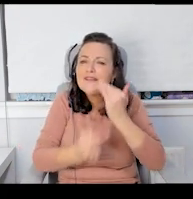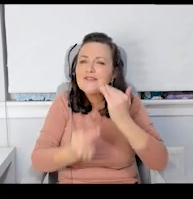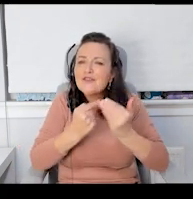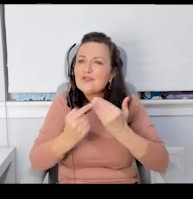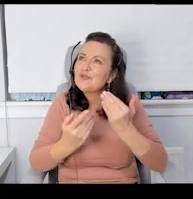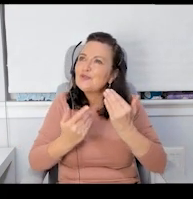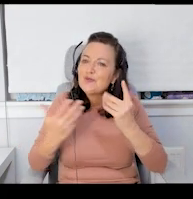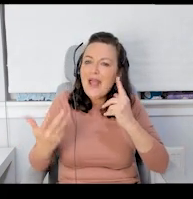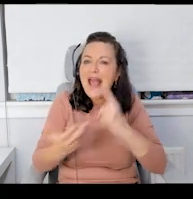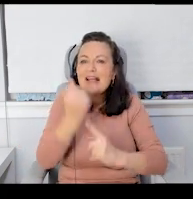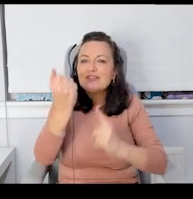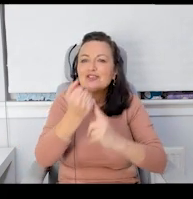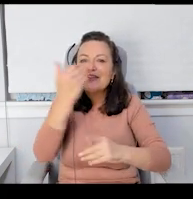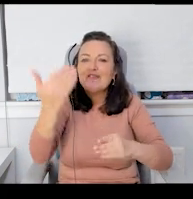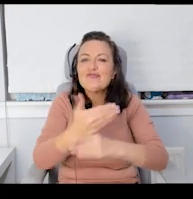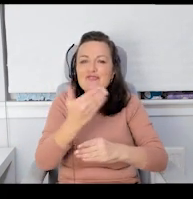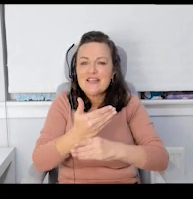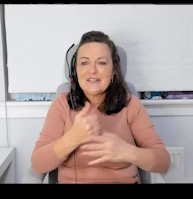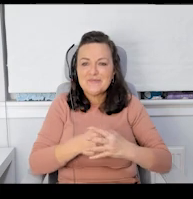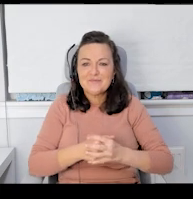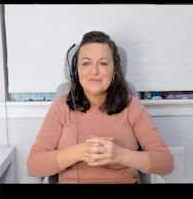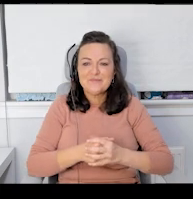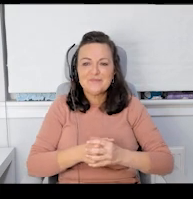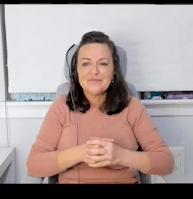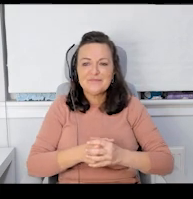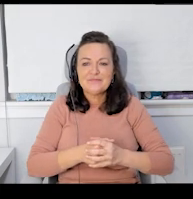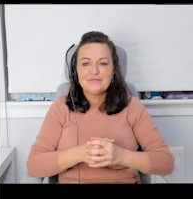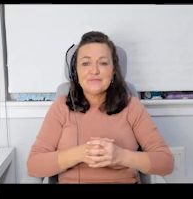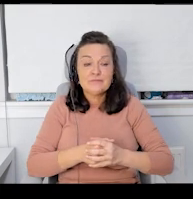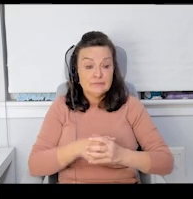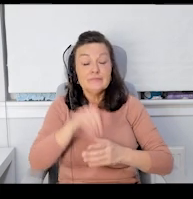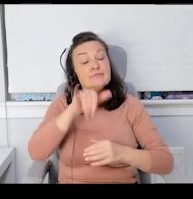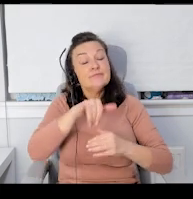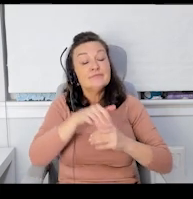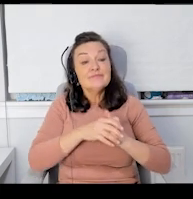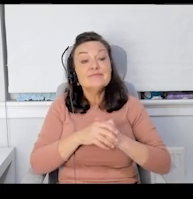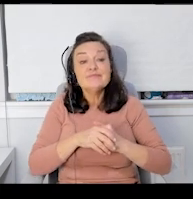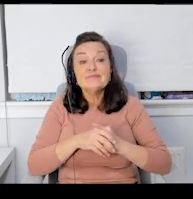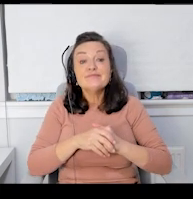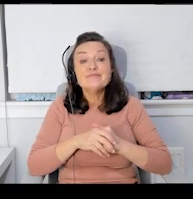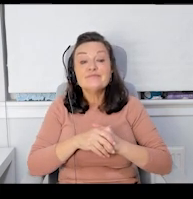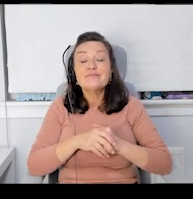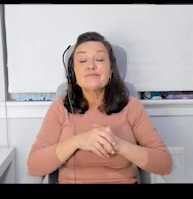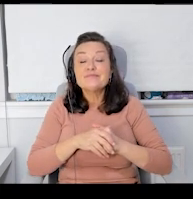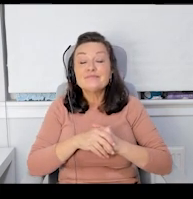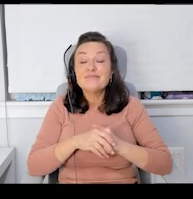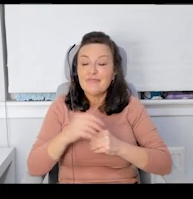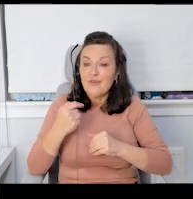Is what we're seeing here as well. Absolutely. Yeah. And we use our apprentices to go back into